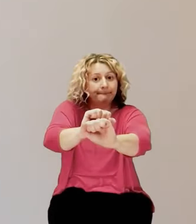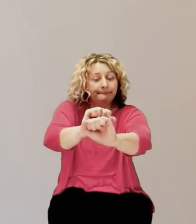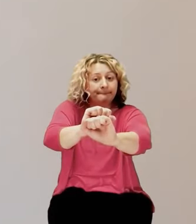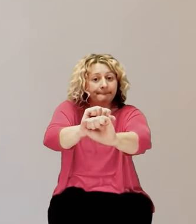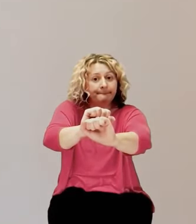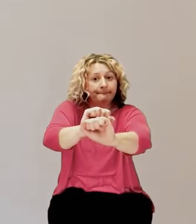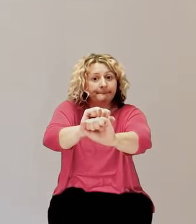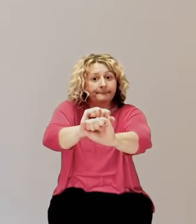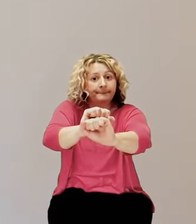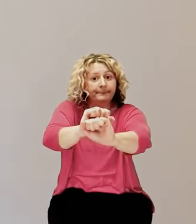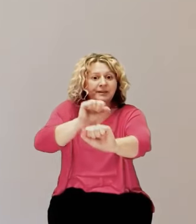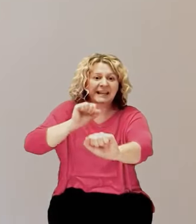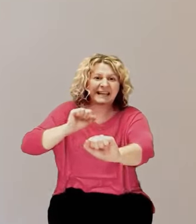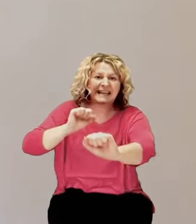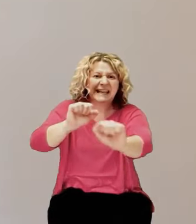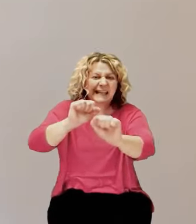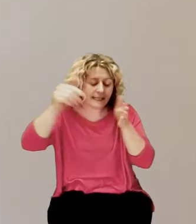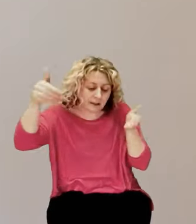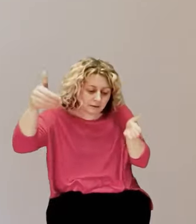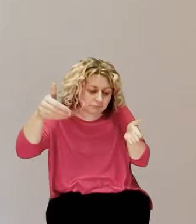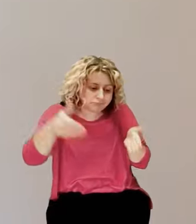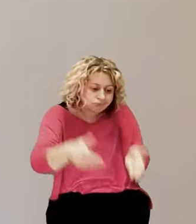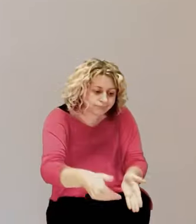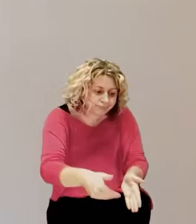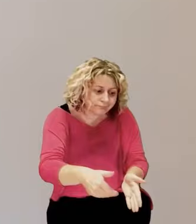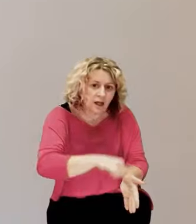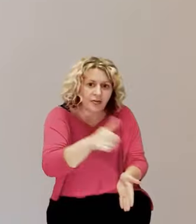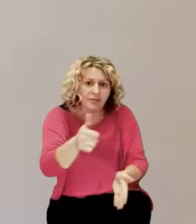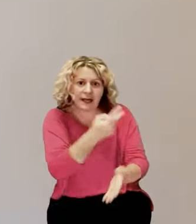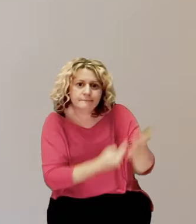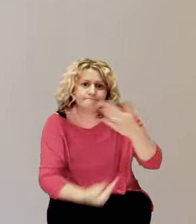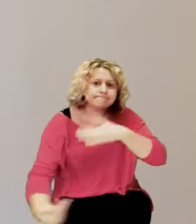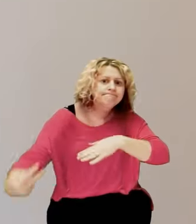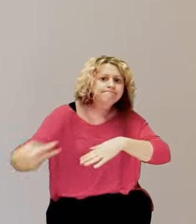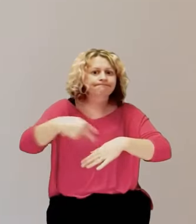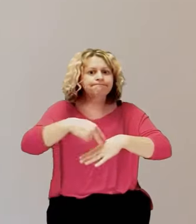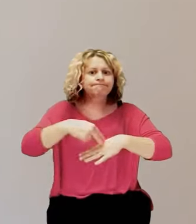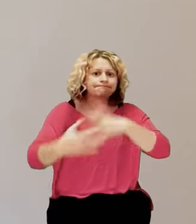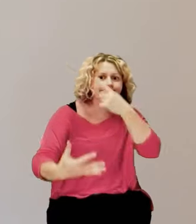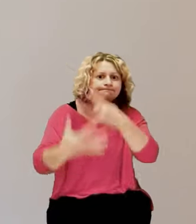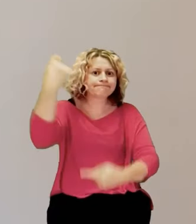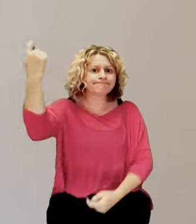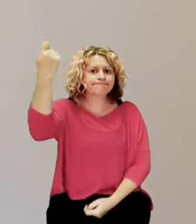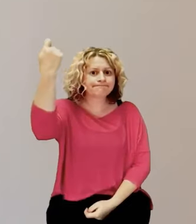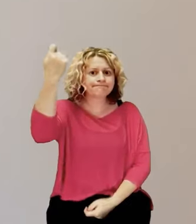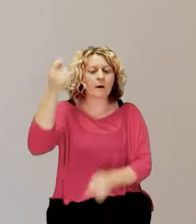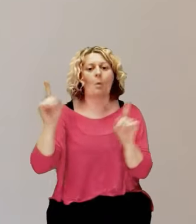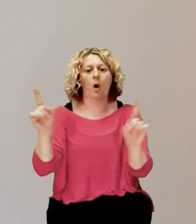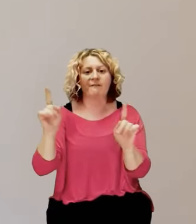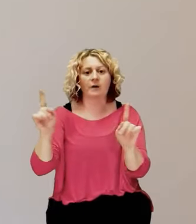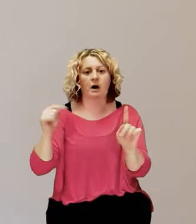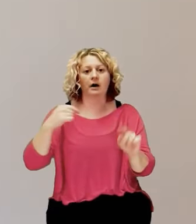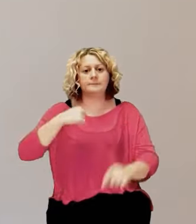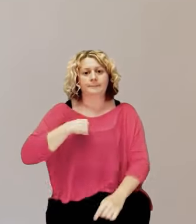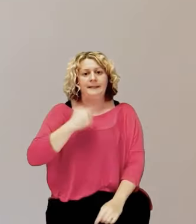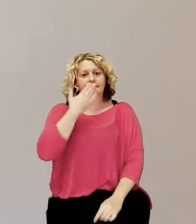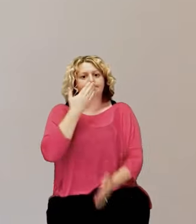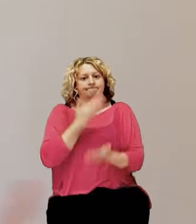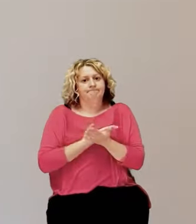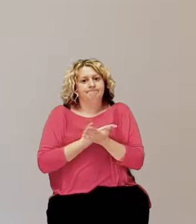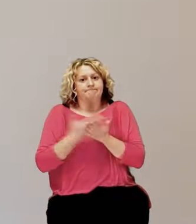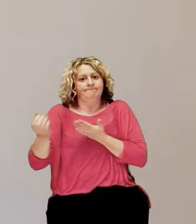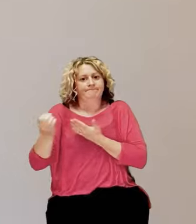He crashed through the grave. He made me clean. He made me right with God. He paid the price I should pay.